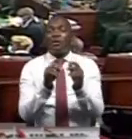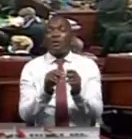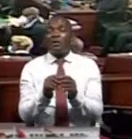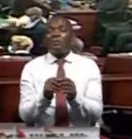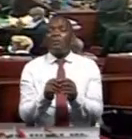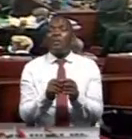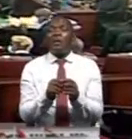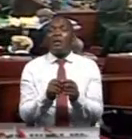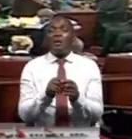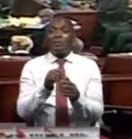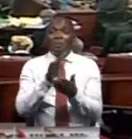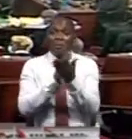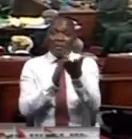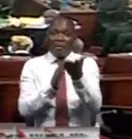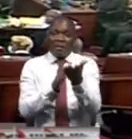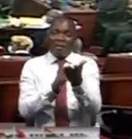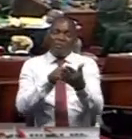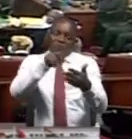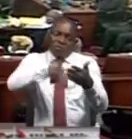you, Very well, my lord.